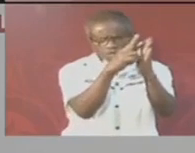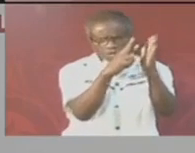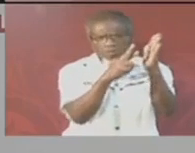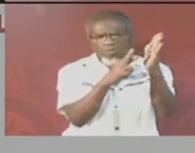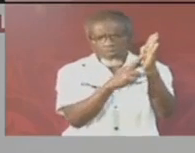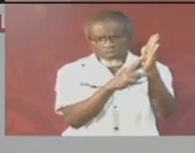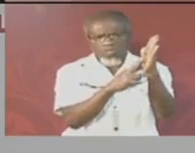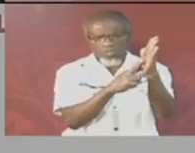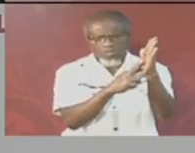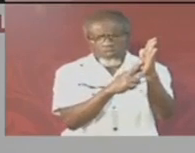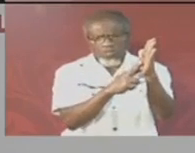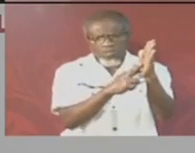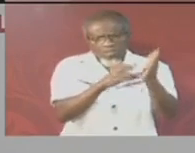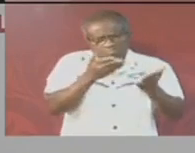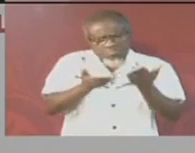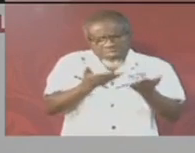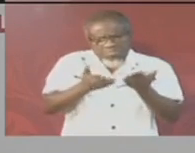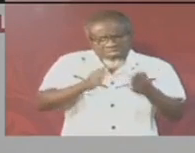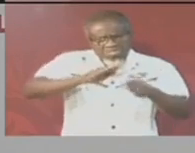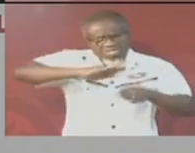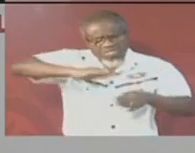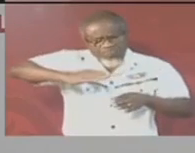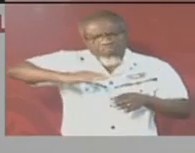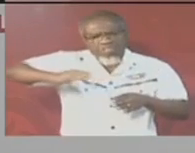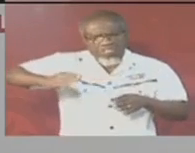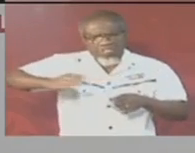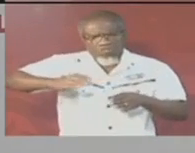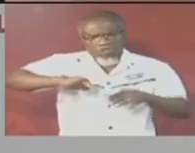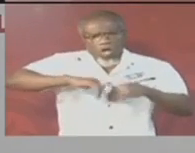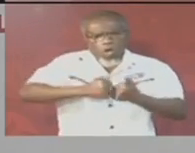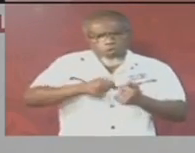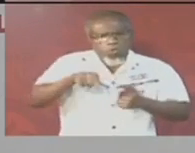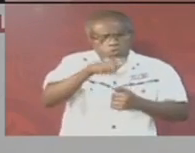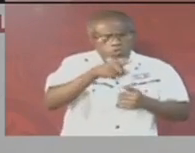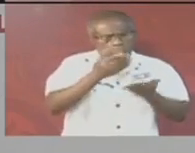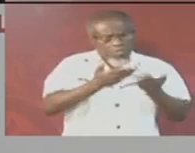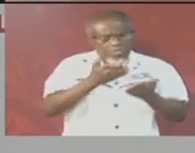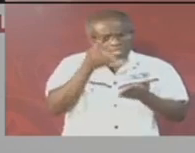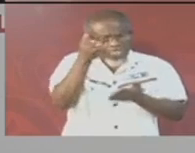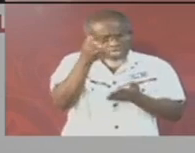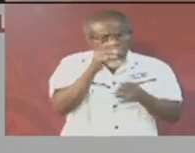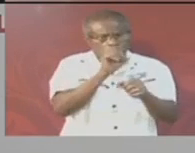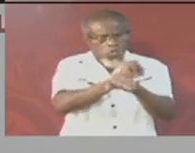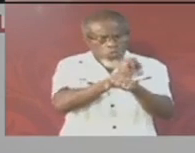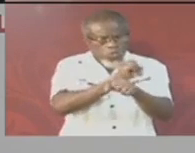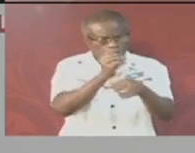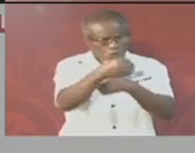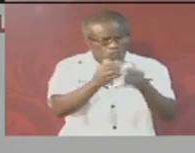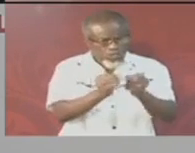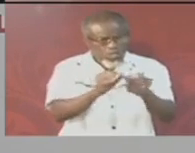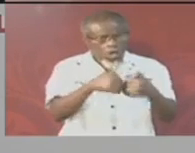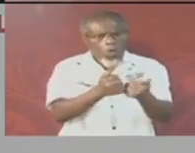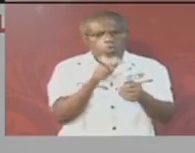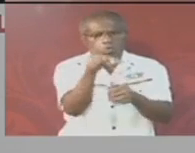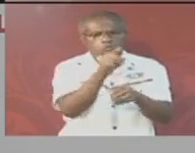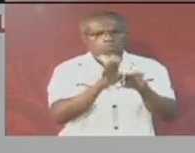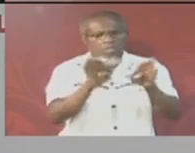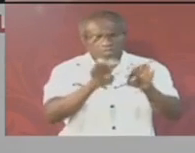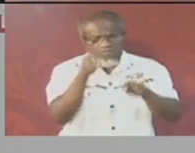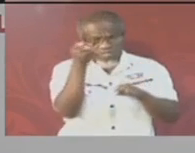ethos that might be different from the one you operate at TV6. For obvious and sometimes security